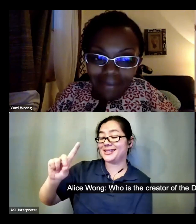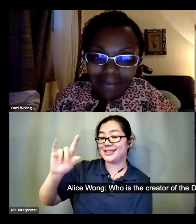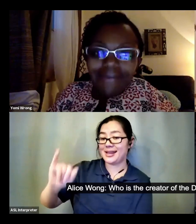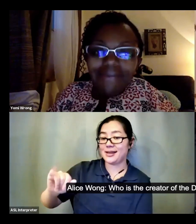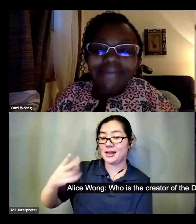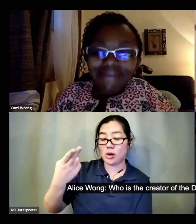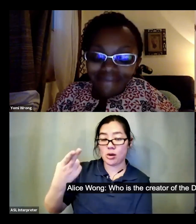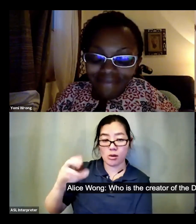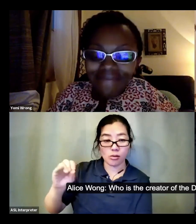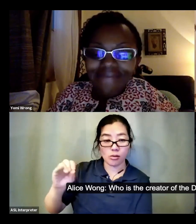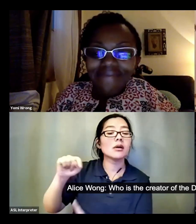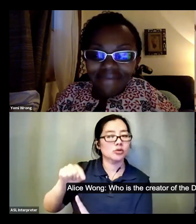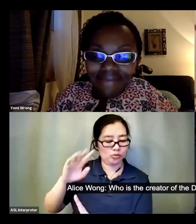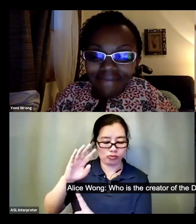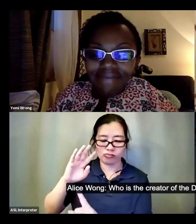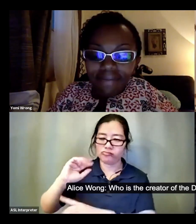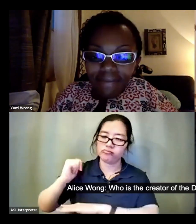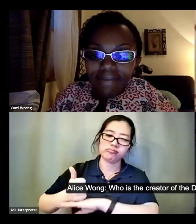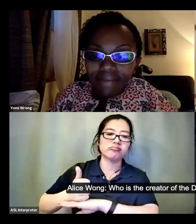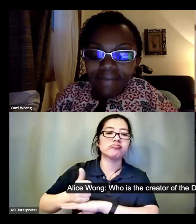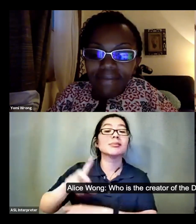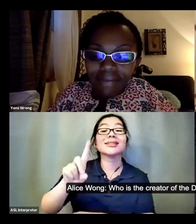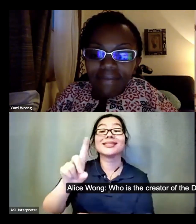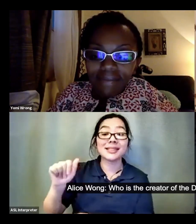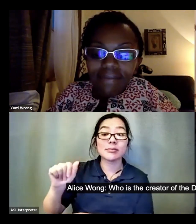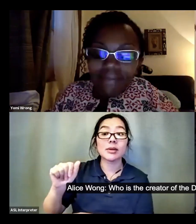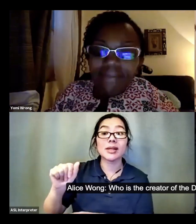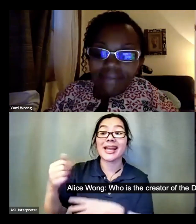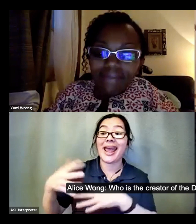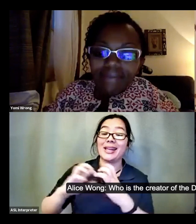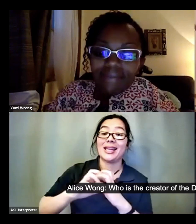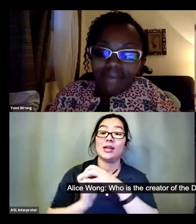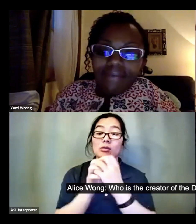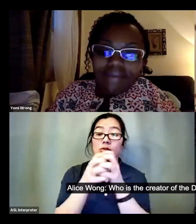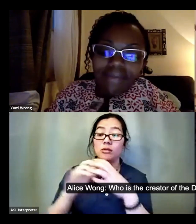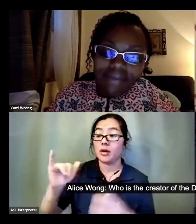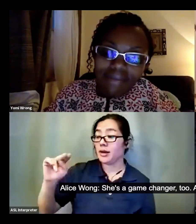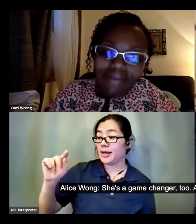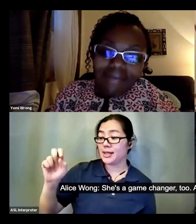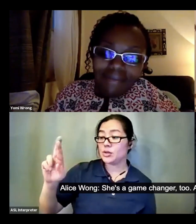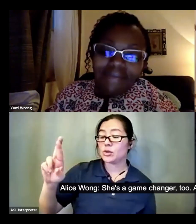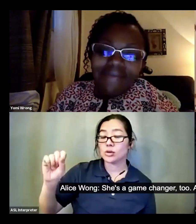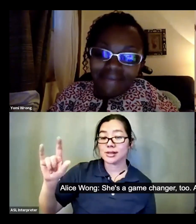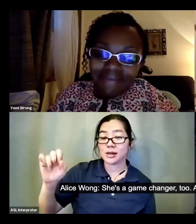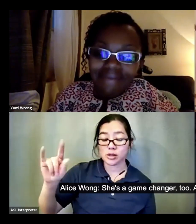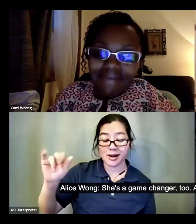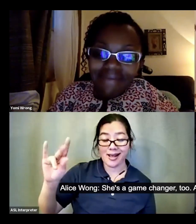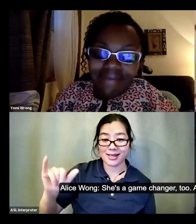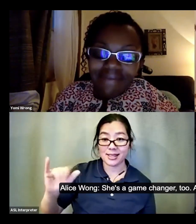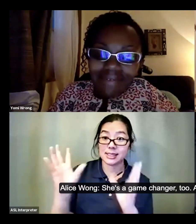the Disability and Intersectionality Summits. She's a game changer too. And